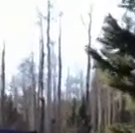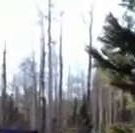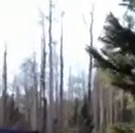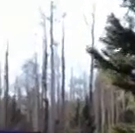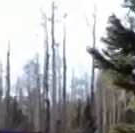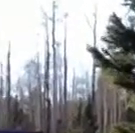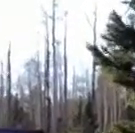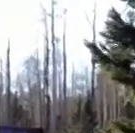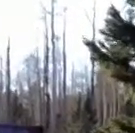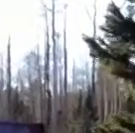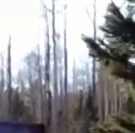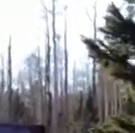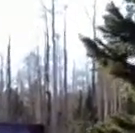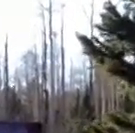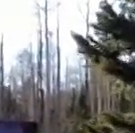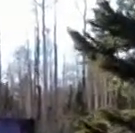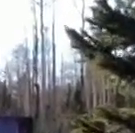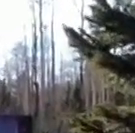and across the country.